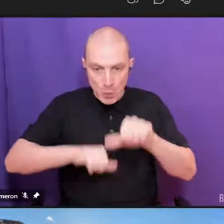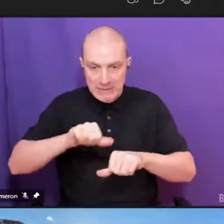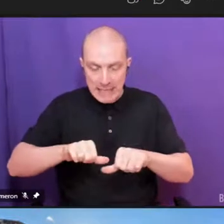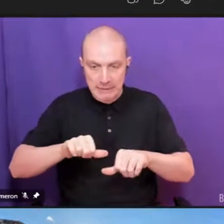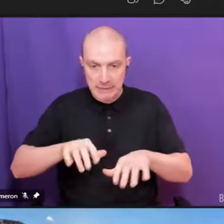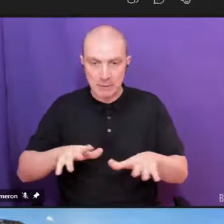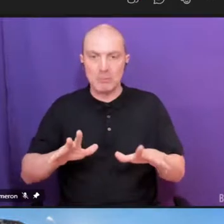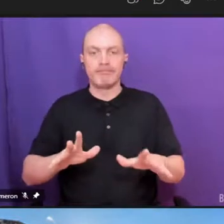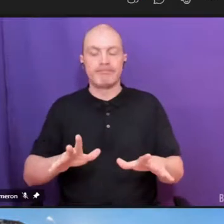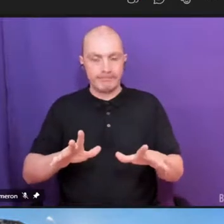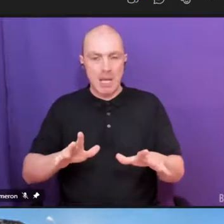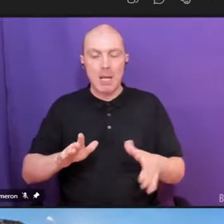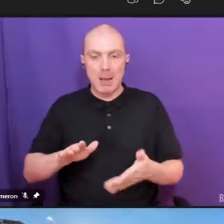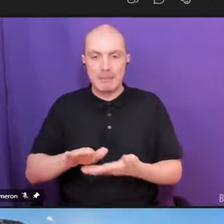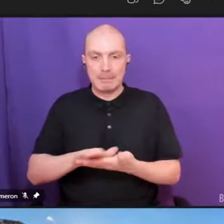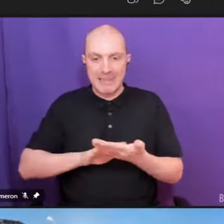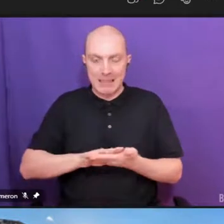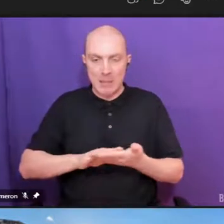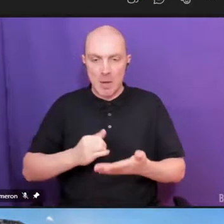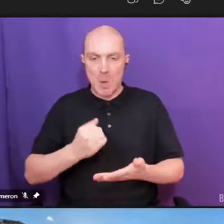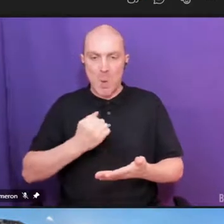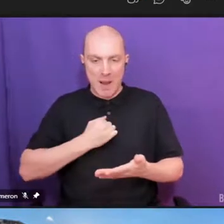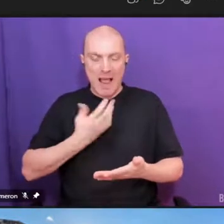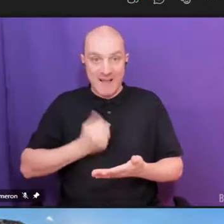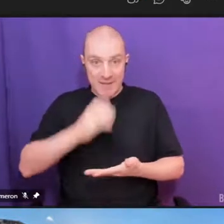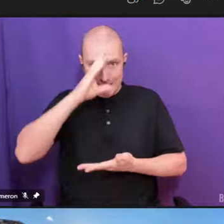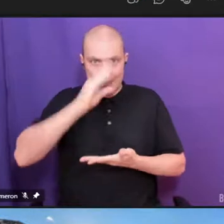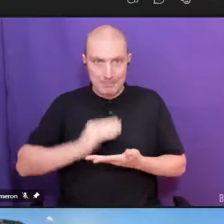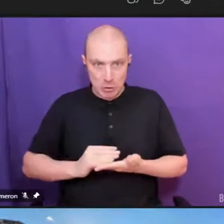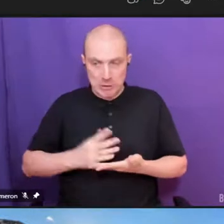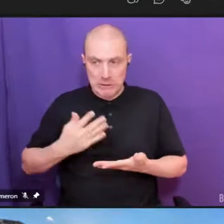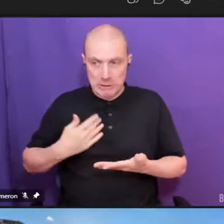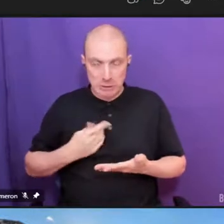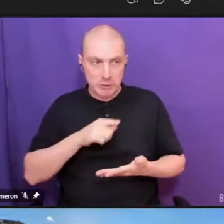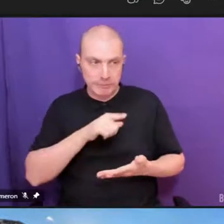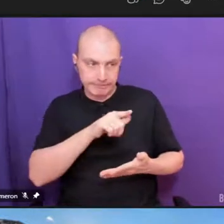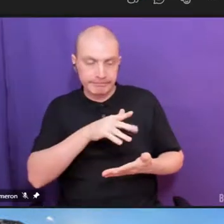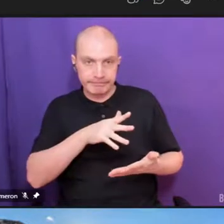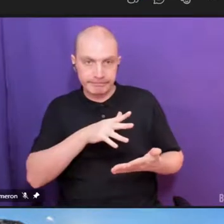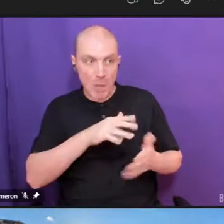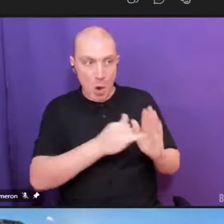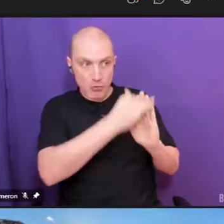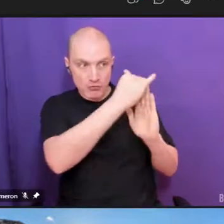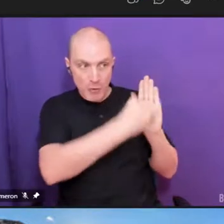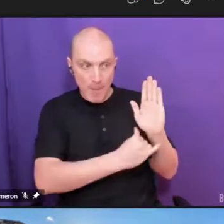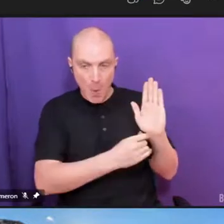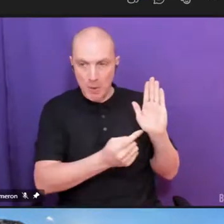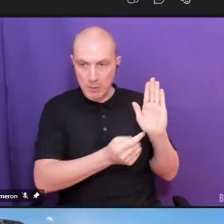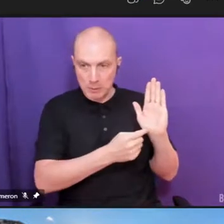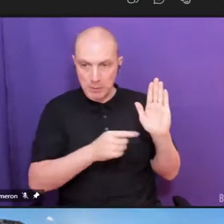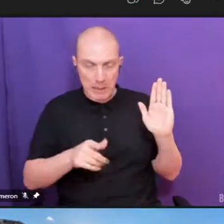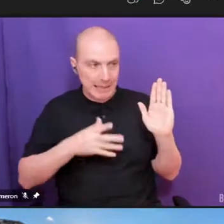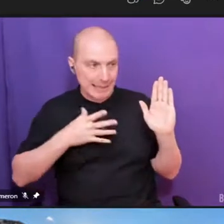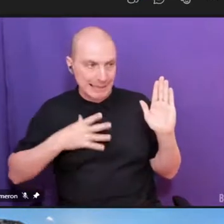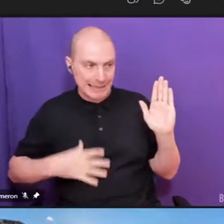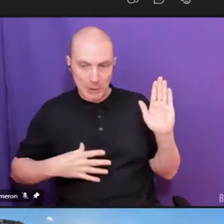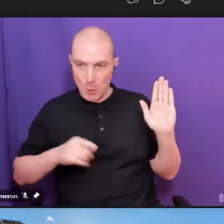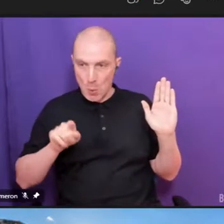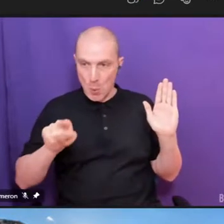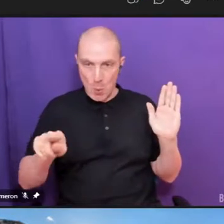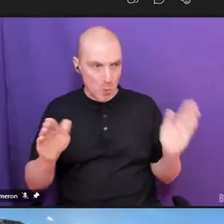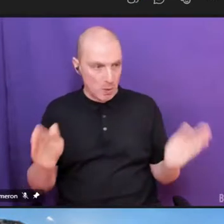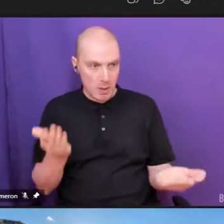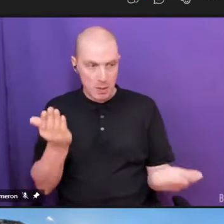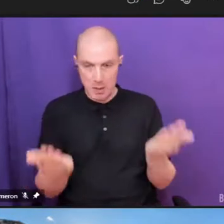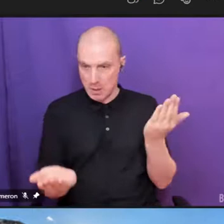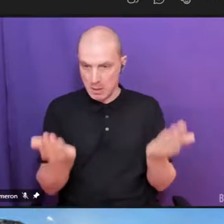experience and then take the Audit Scotland report to provide some assurance that there was an alignment there as to what we were finding practically with